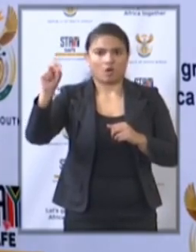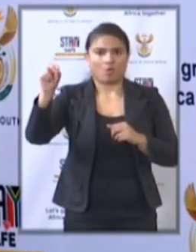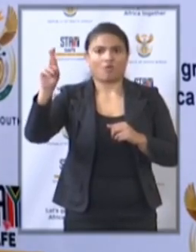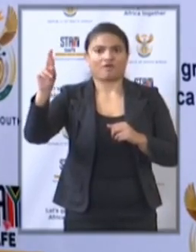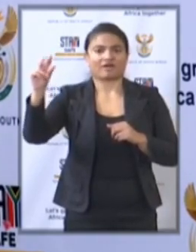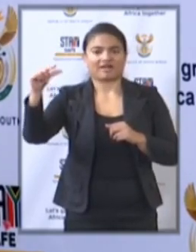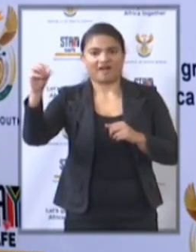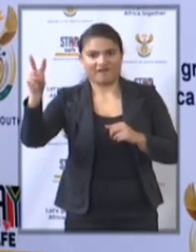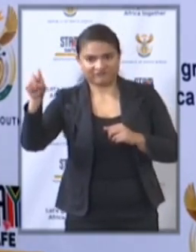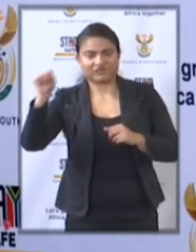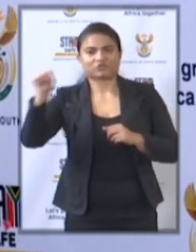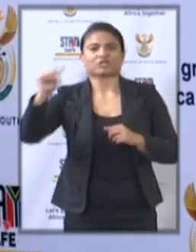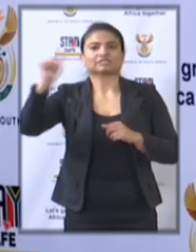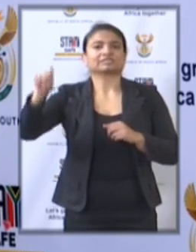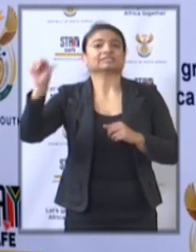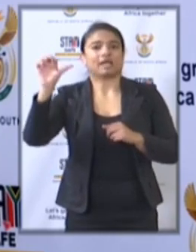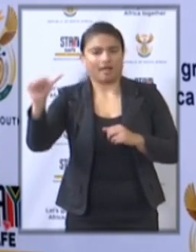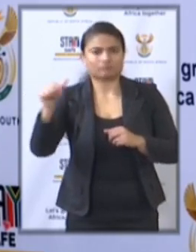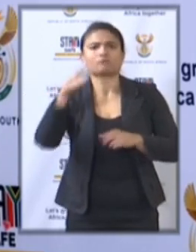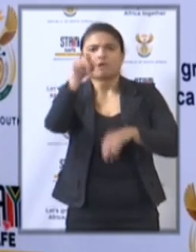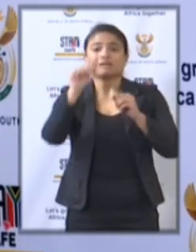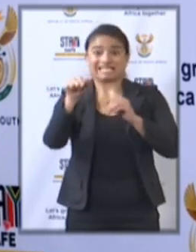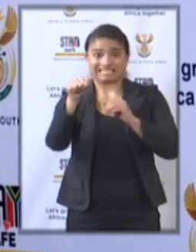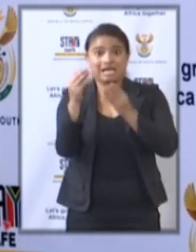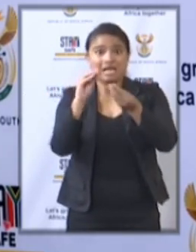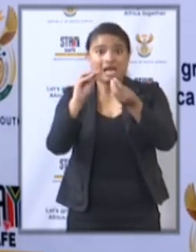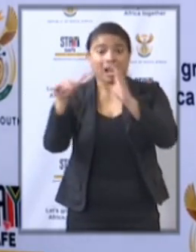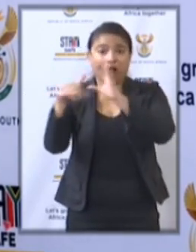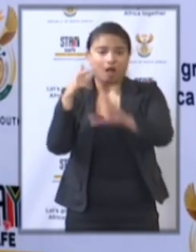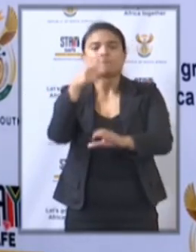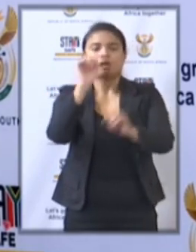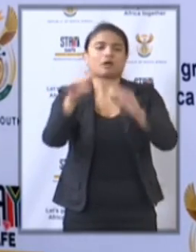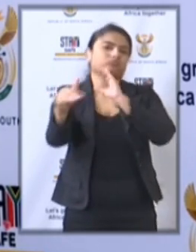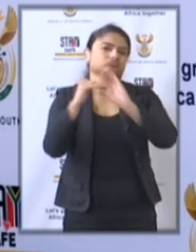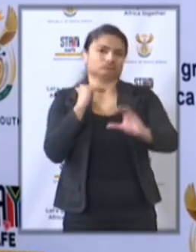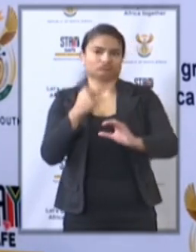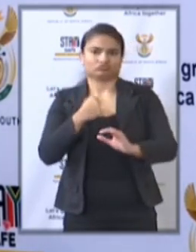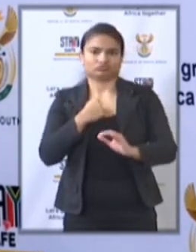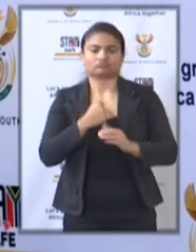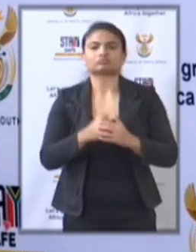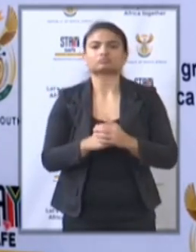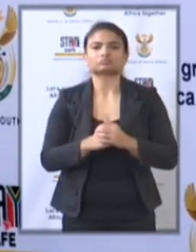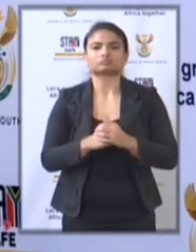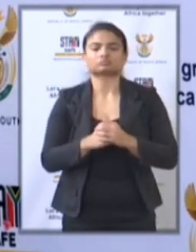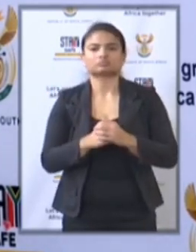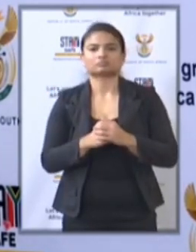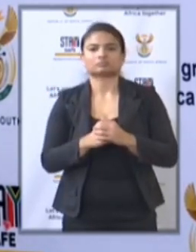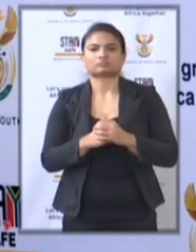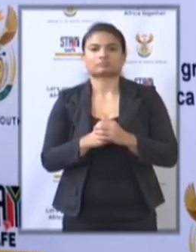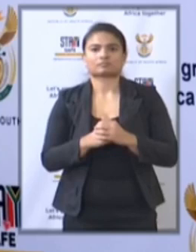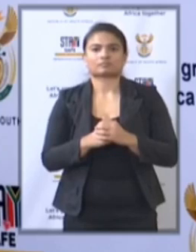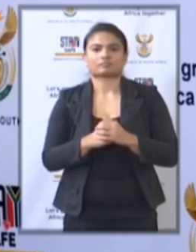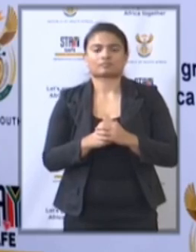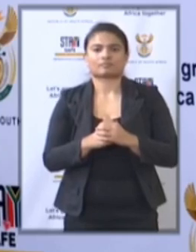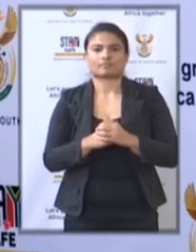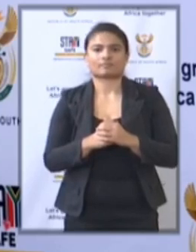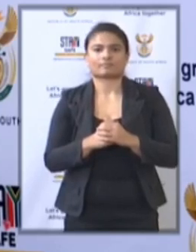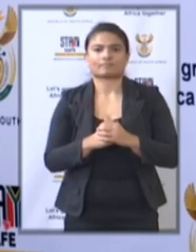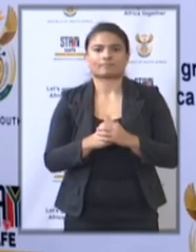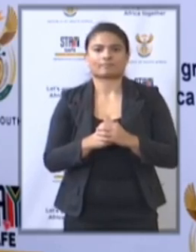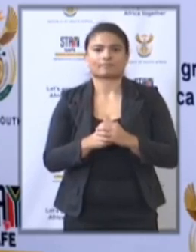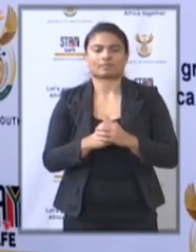consolidate and deal and send it to other relevant structures that would